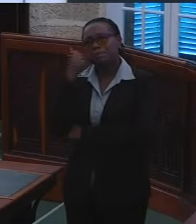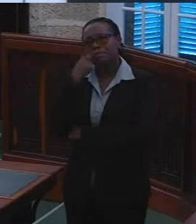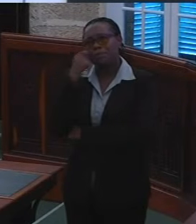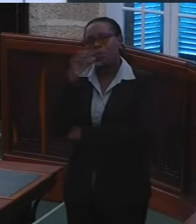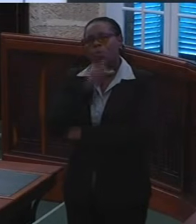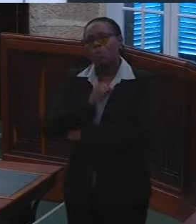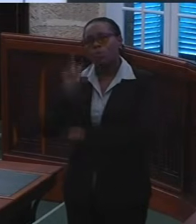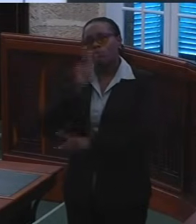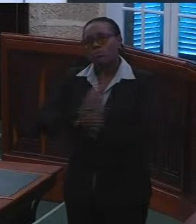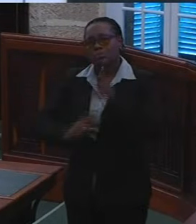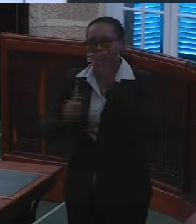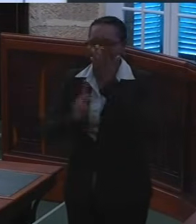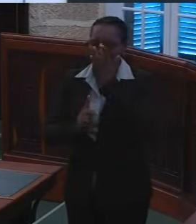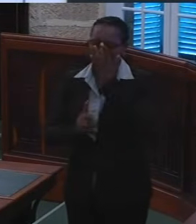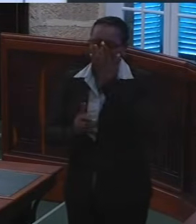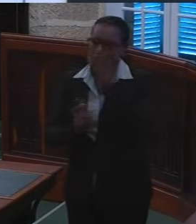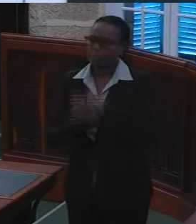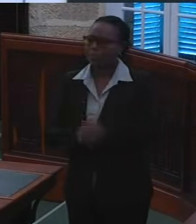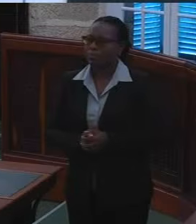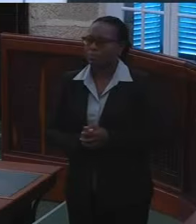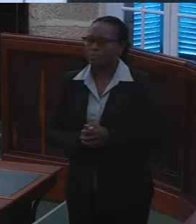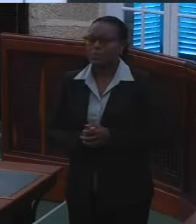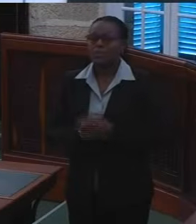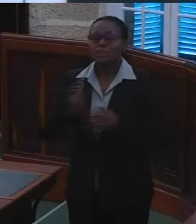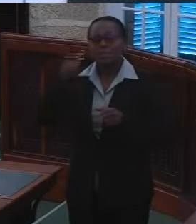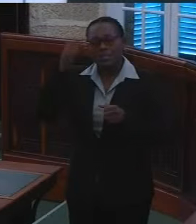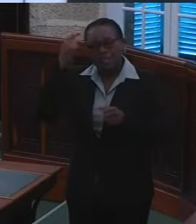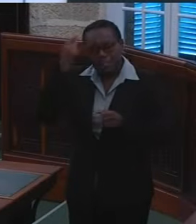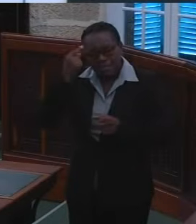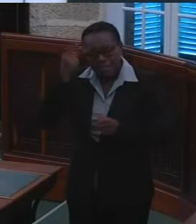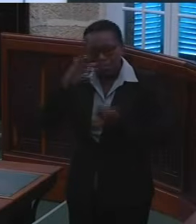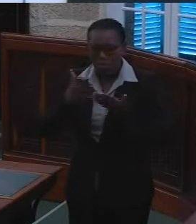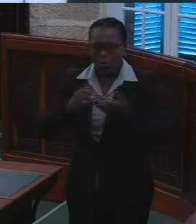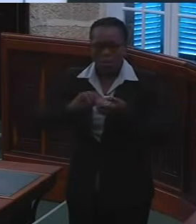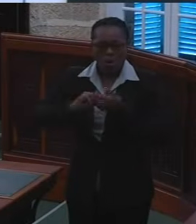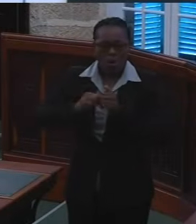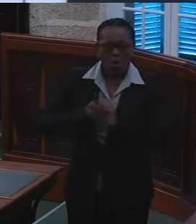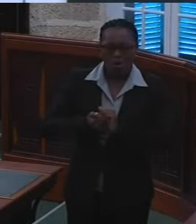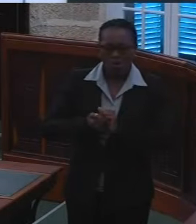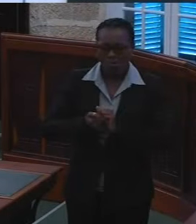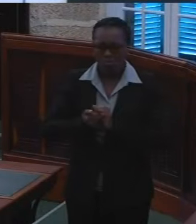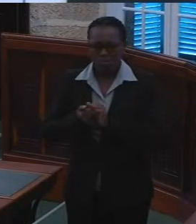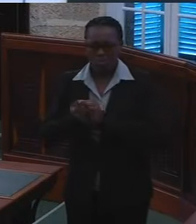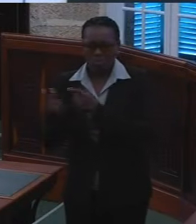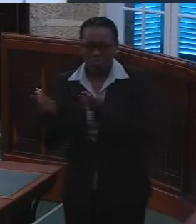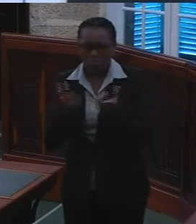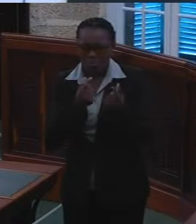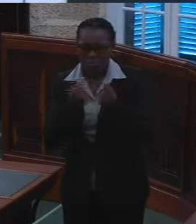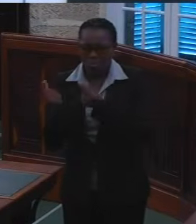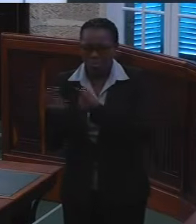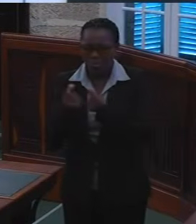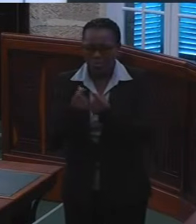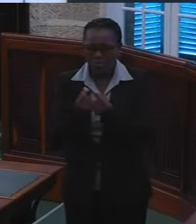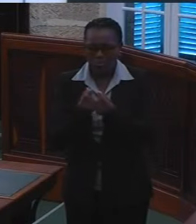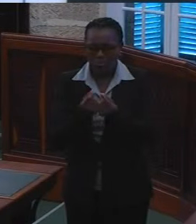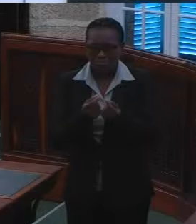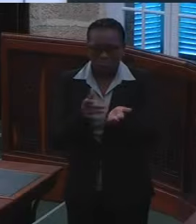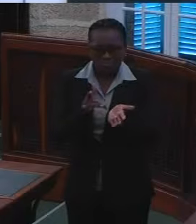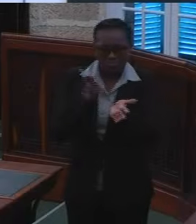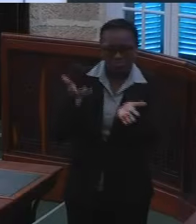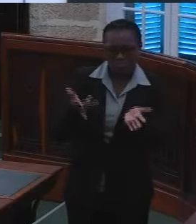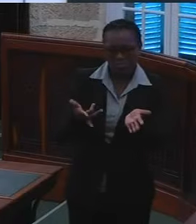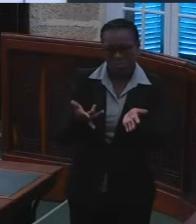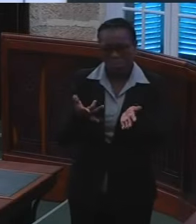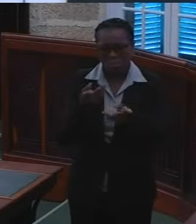sir, to reflect upon how they have been treated, to reflect on the systems that we have